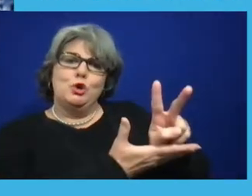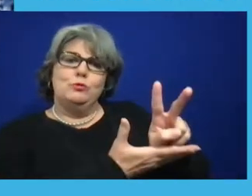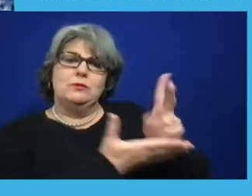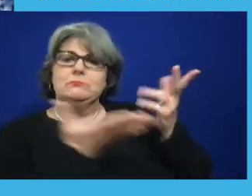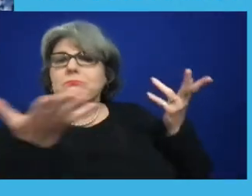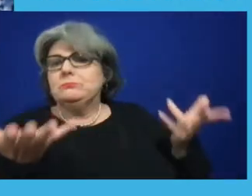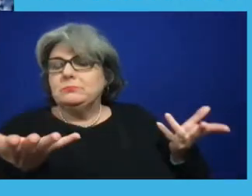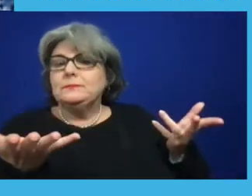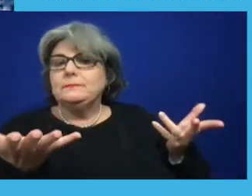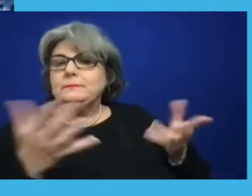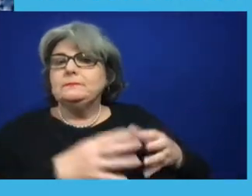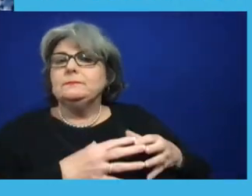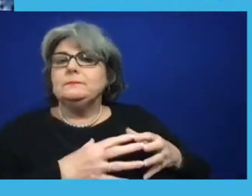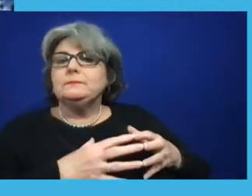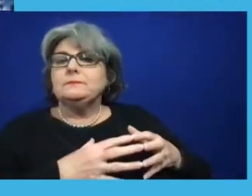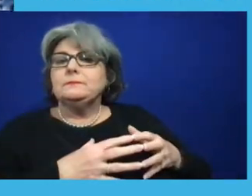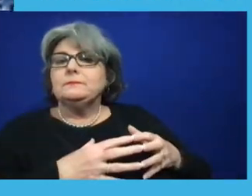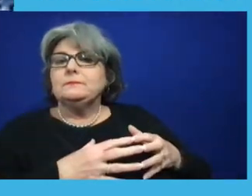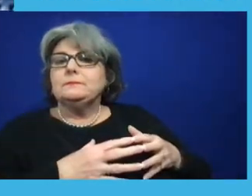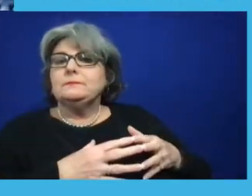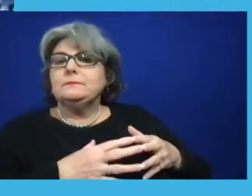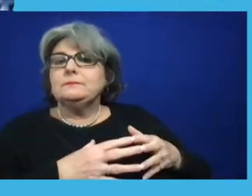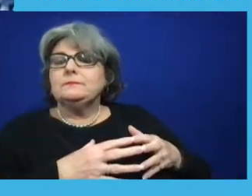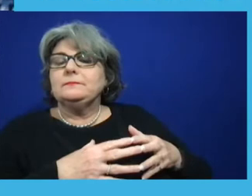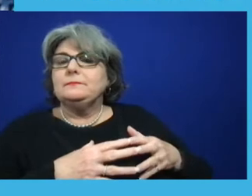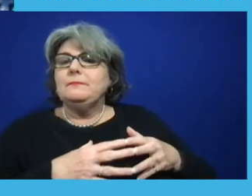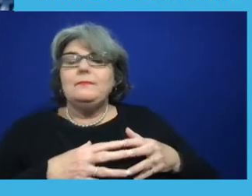win is if people like them lose.